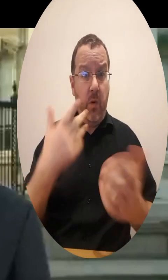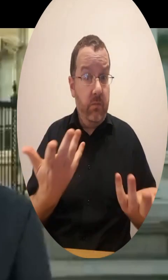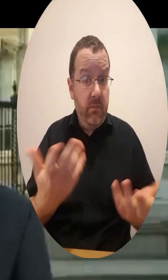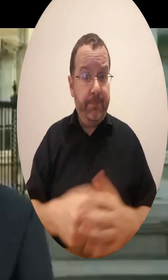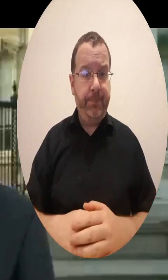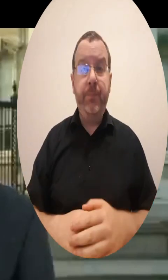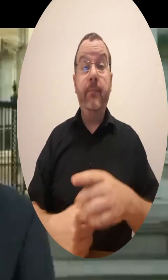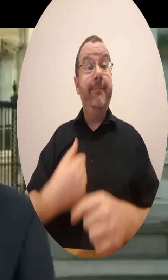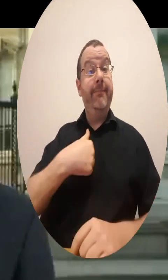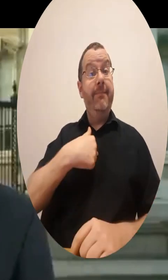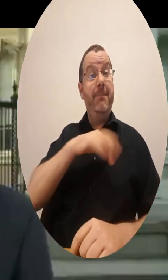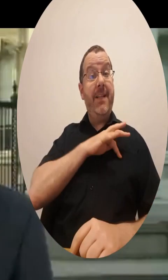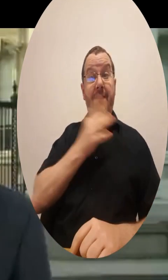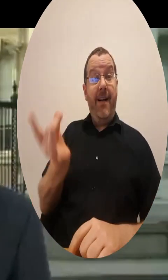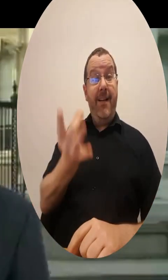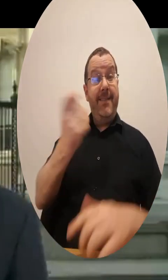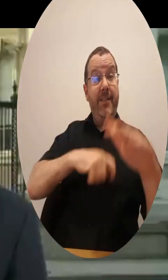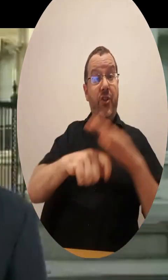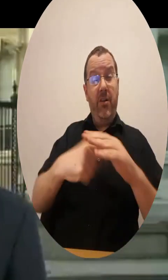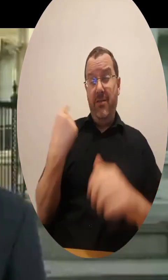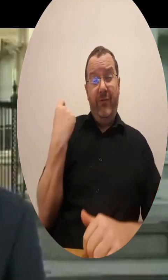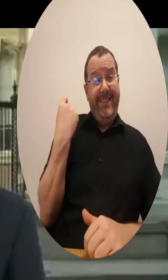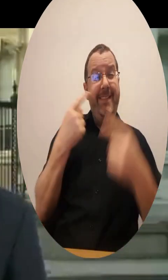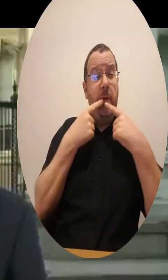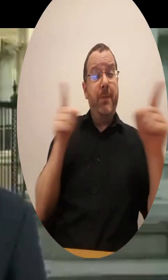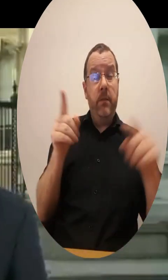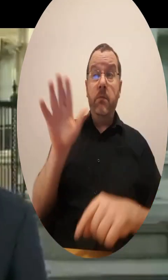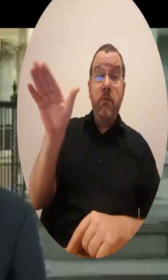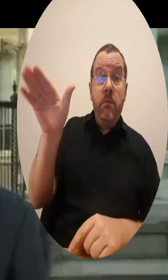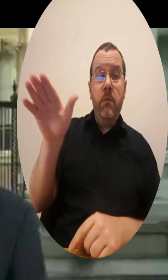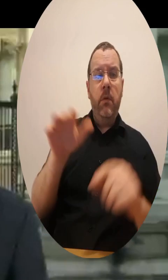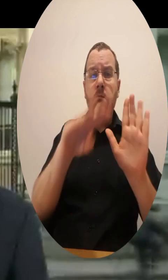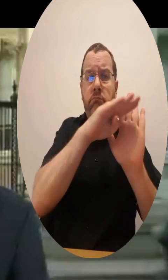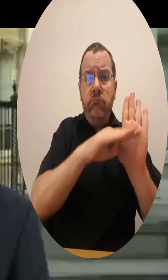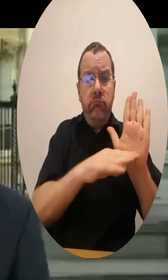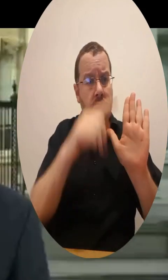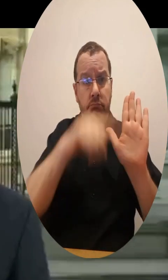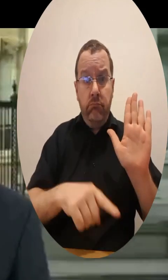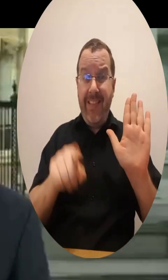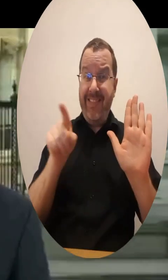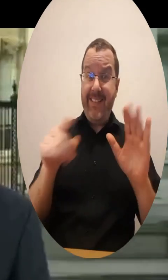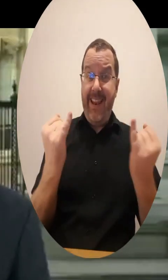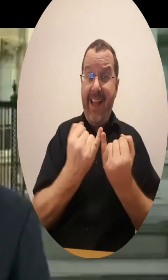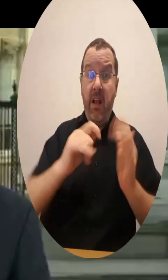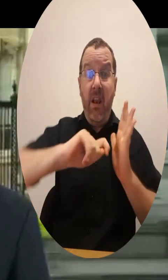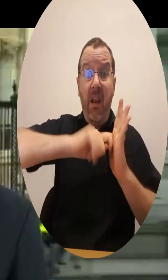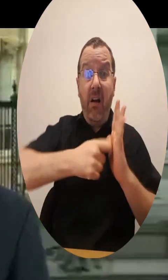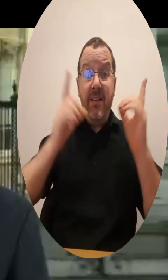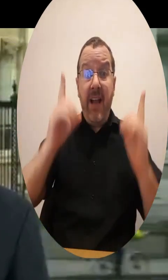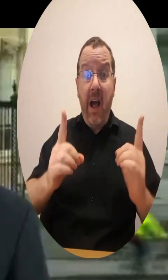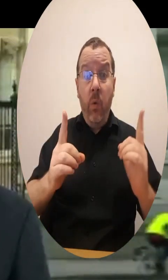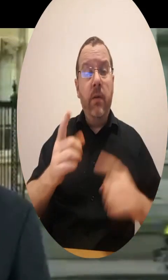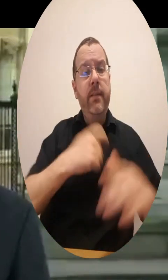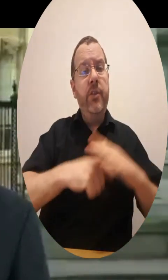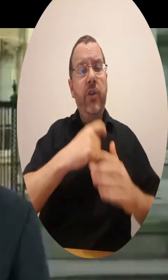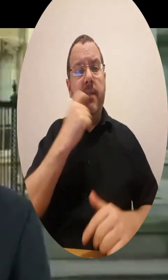Well, I asked the Taoiseach at that press conference whether he would describe the measures announced today as a lockdown, and he disagreed. He